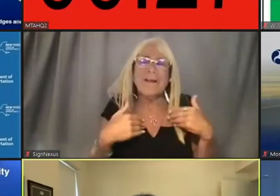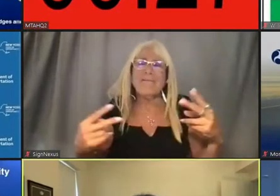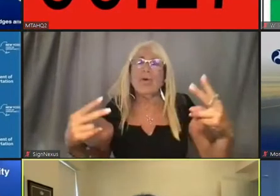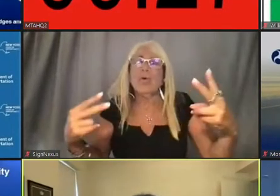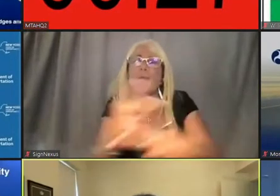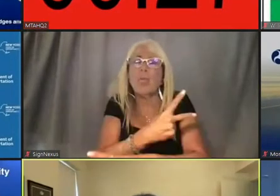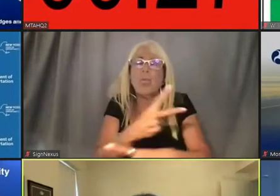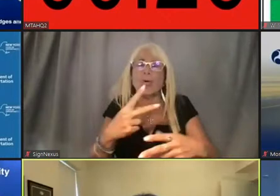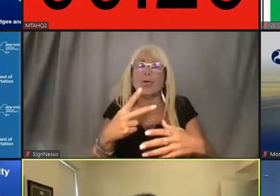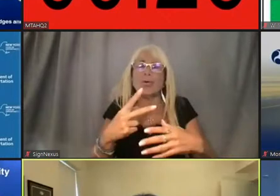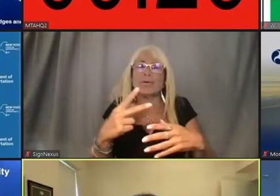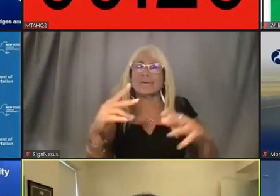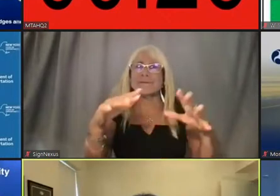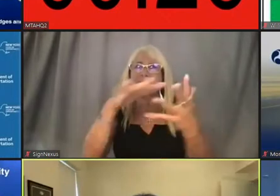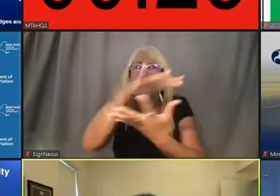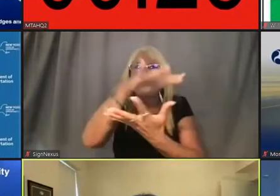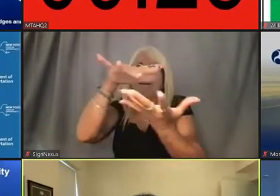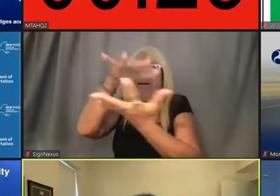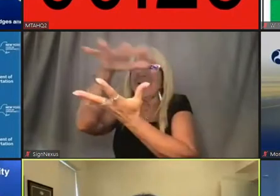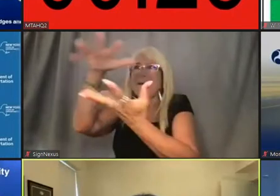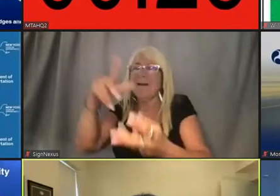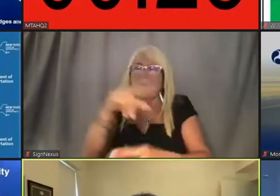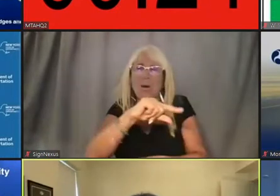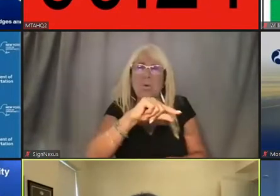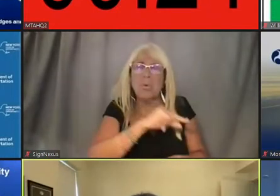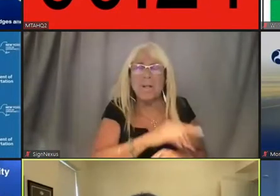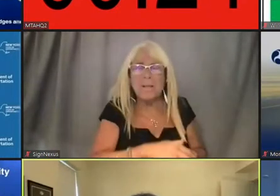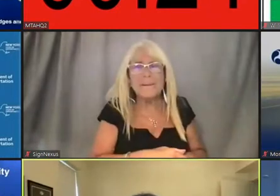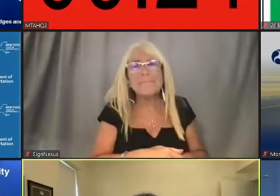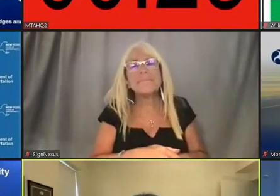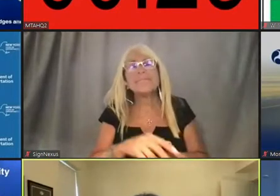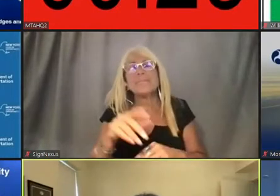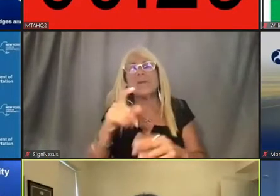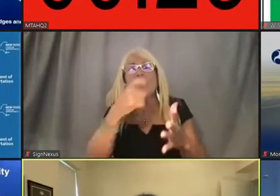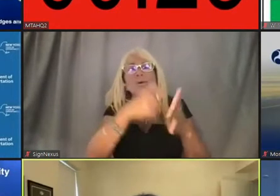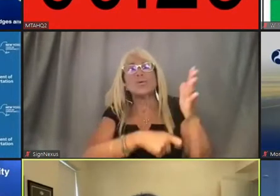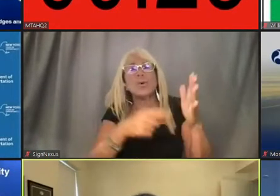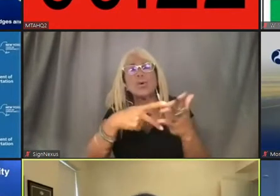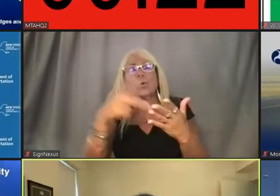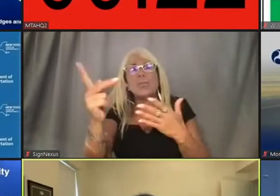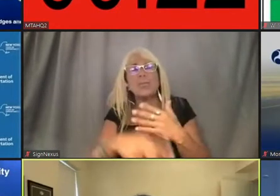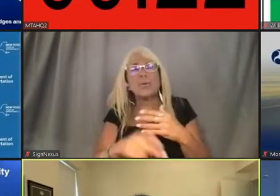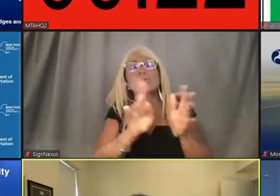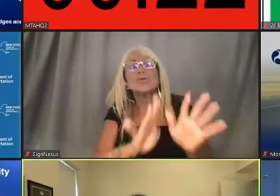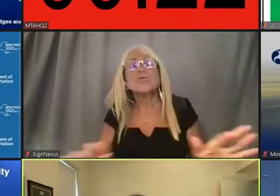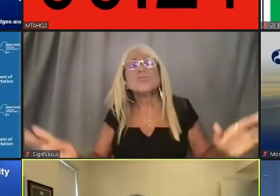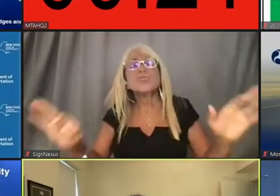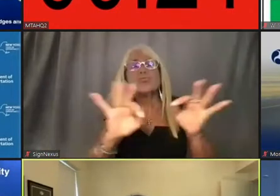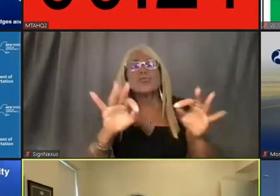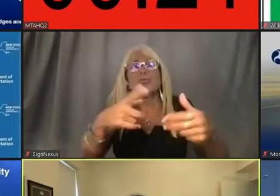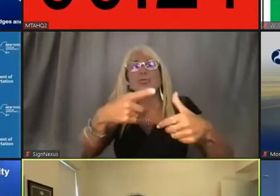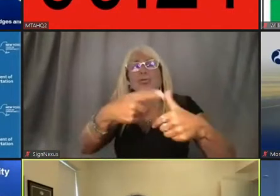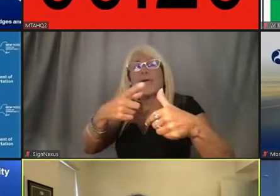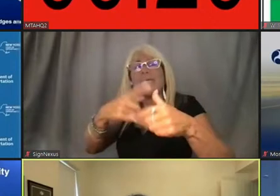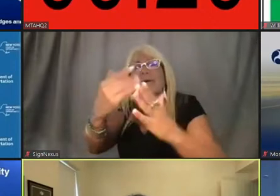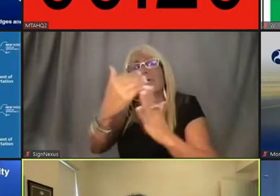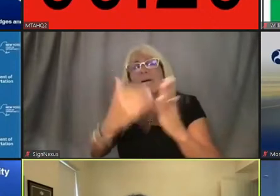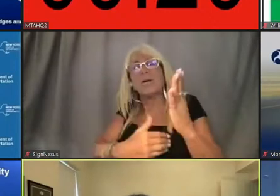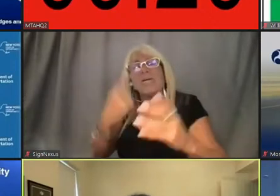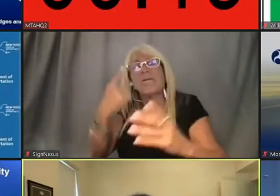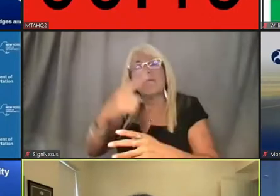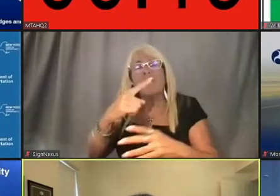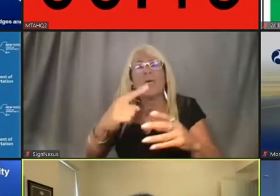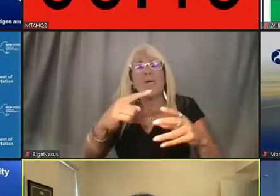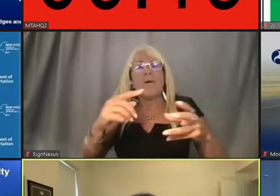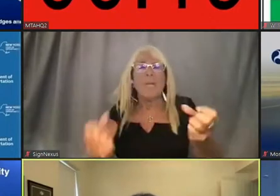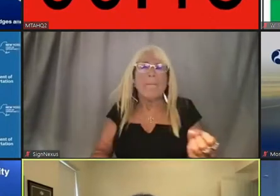congestion pricing um a tolling program is a crucial first step in addressing multiple urgent issues in